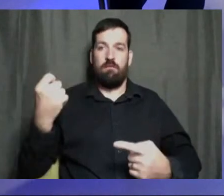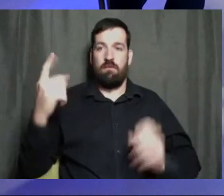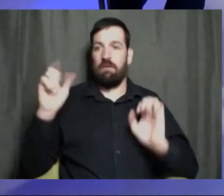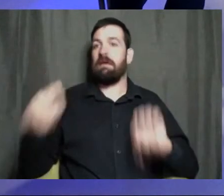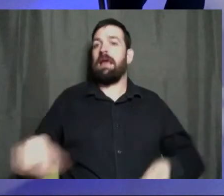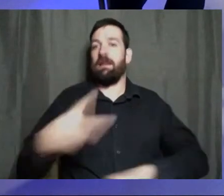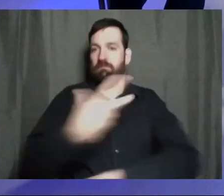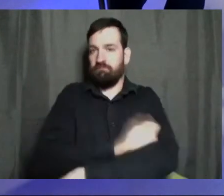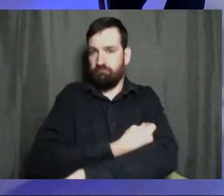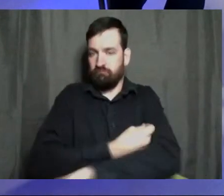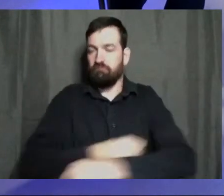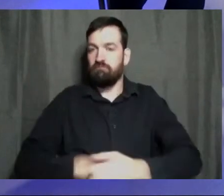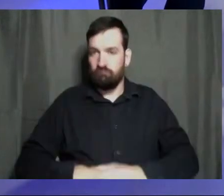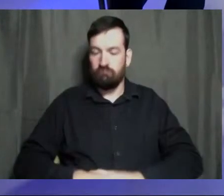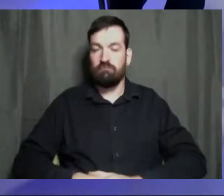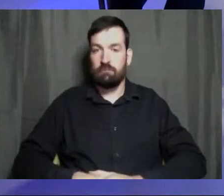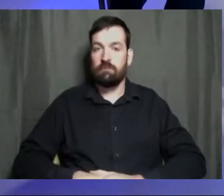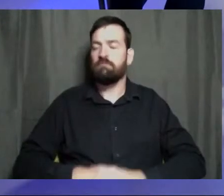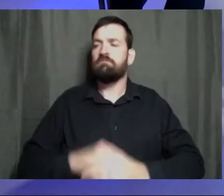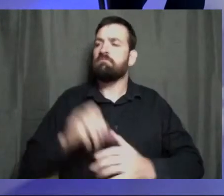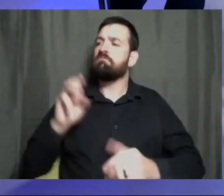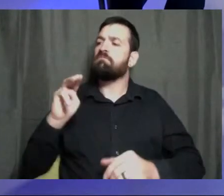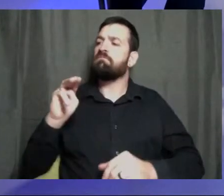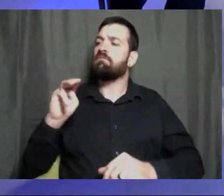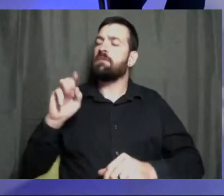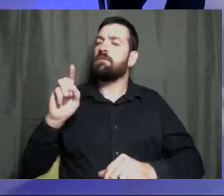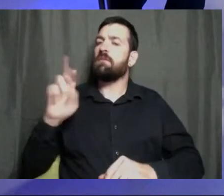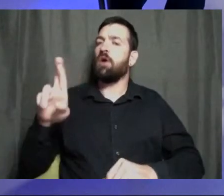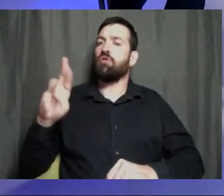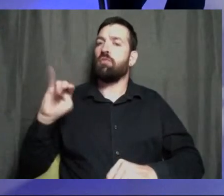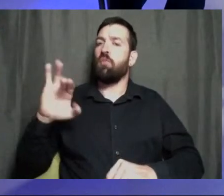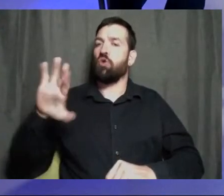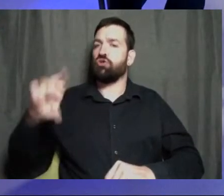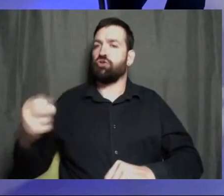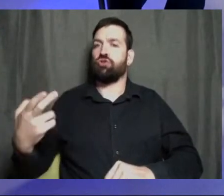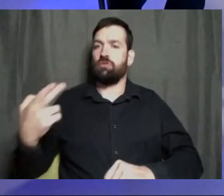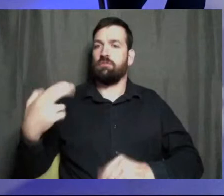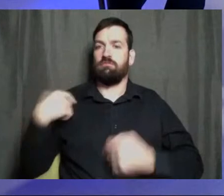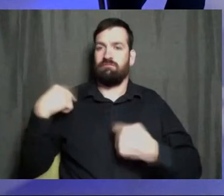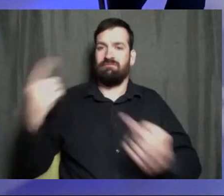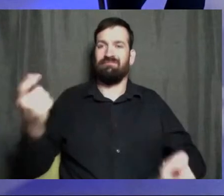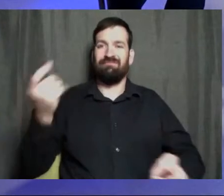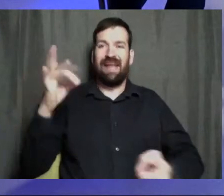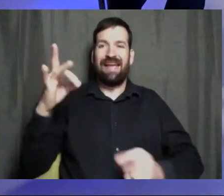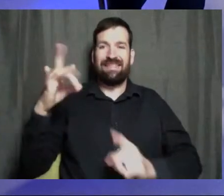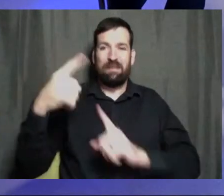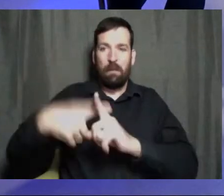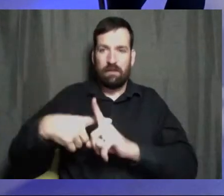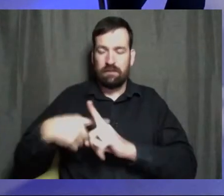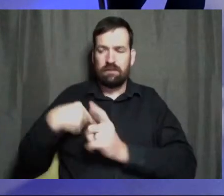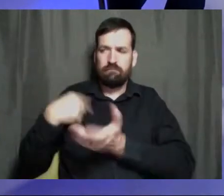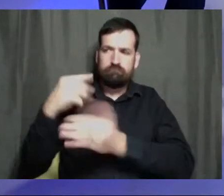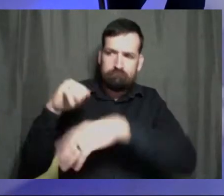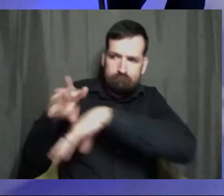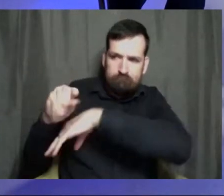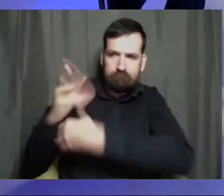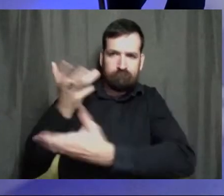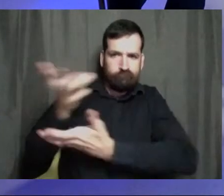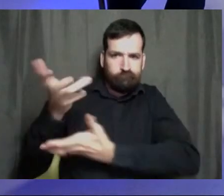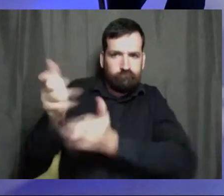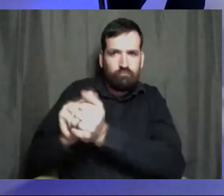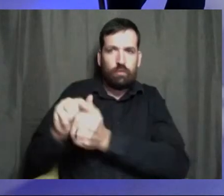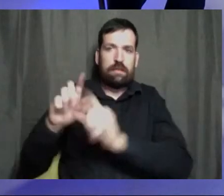safe. So, Dr. Morsch, I want to start with you. Just over the past 18 months or so, you've been advising school districts around the area. And I want to talk about some of